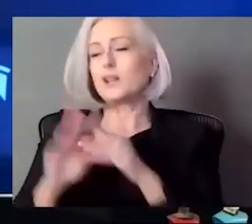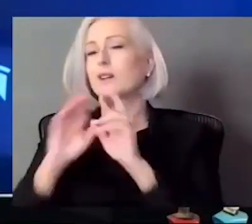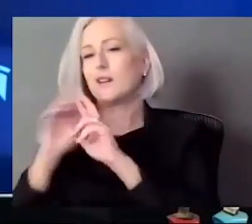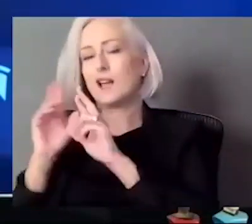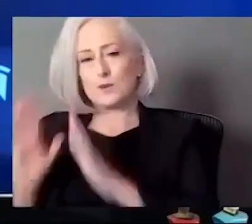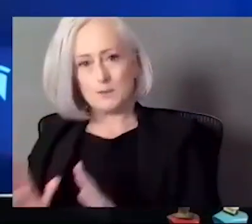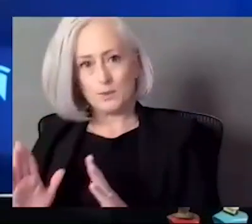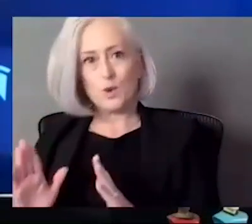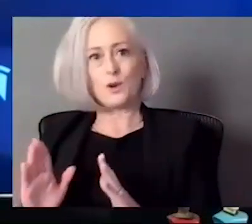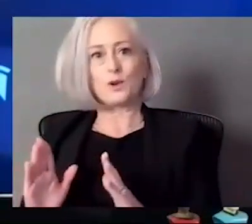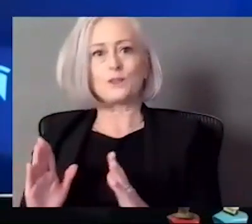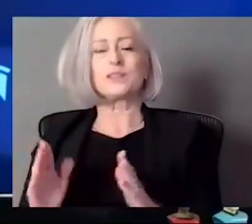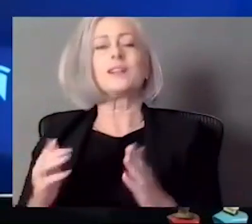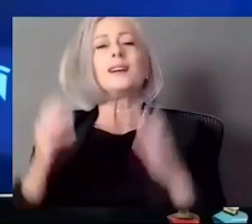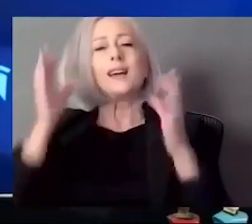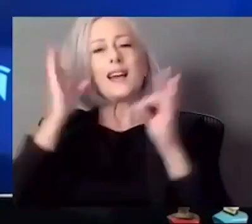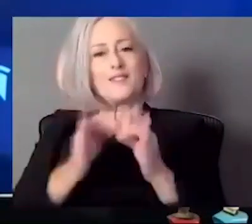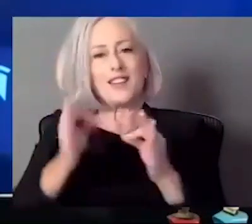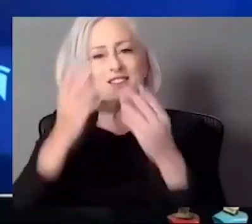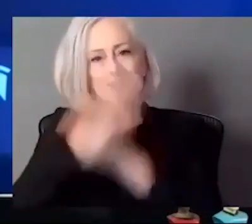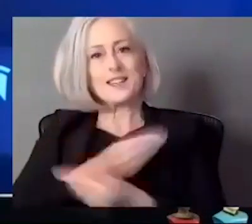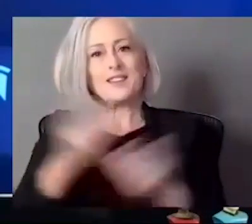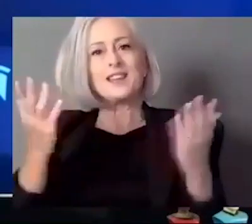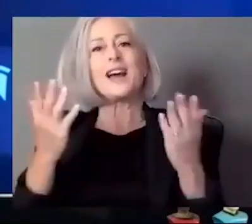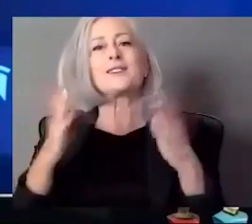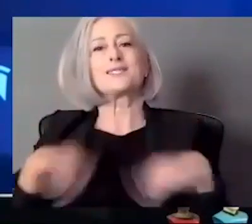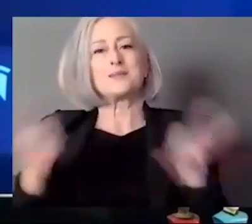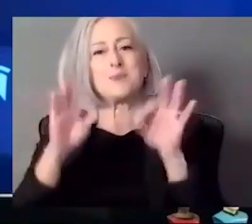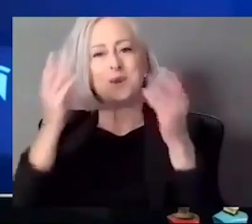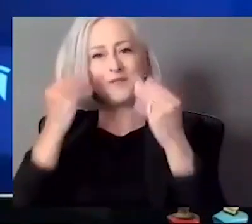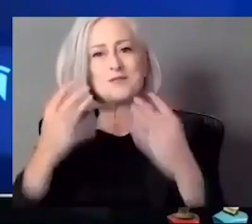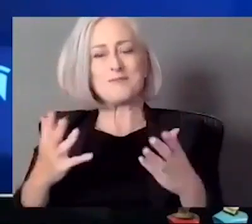airplane while we flew it. Over time, many of you have